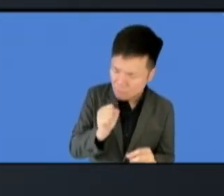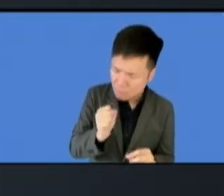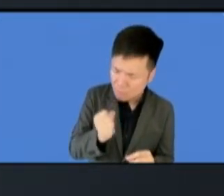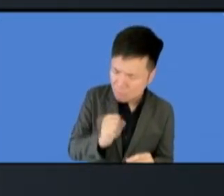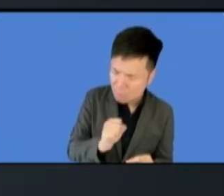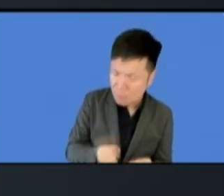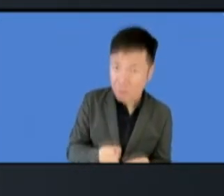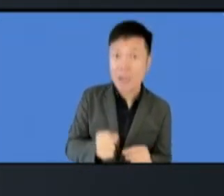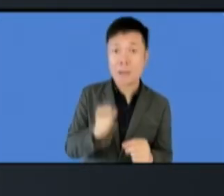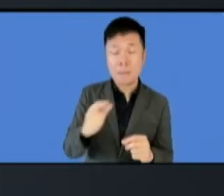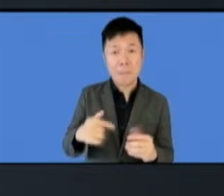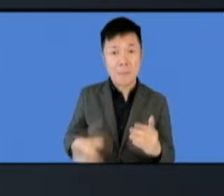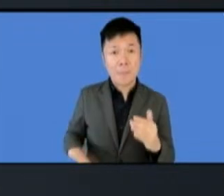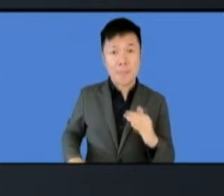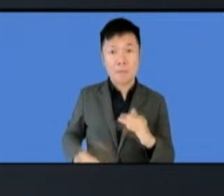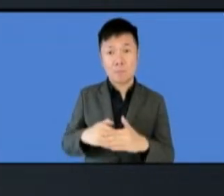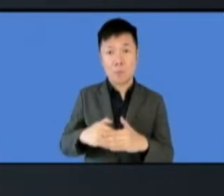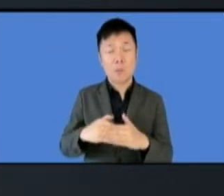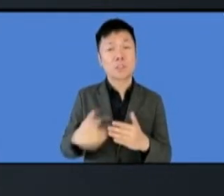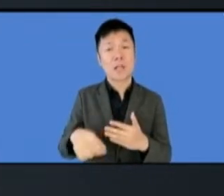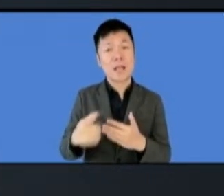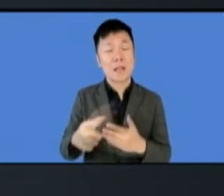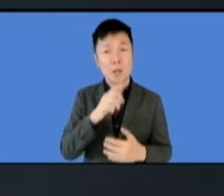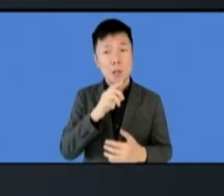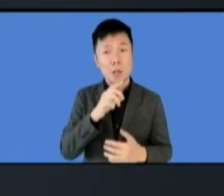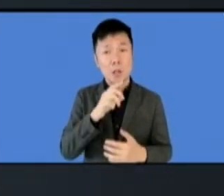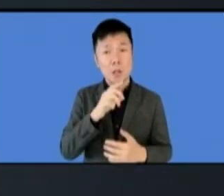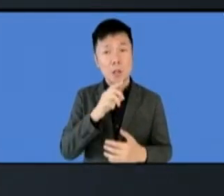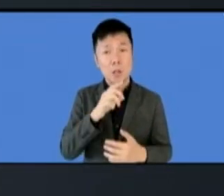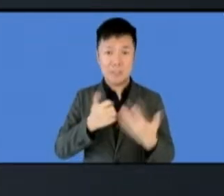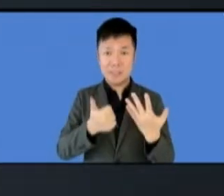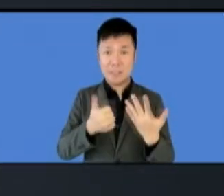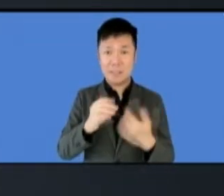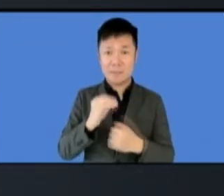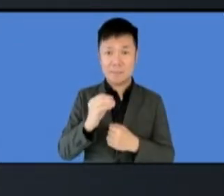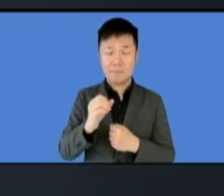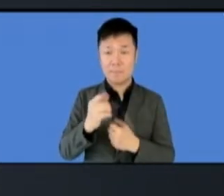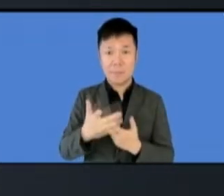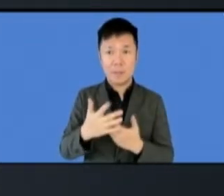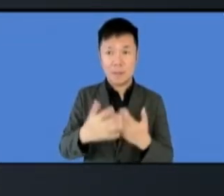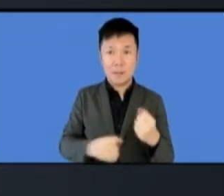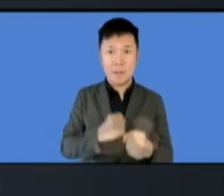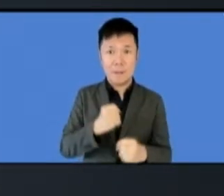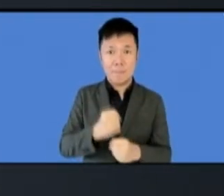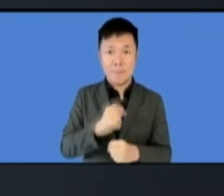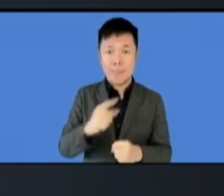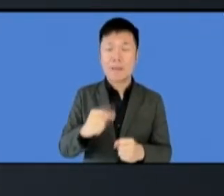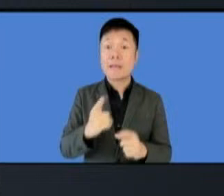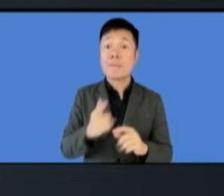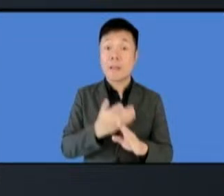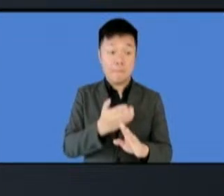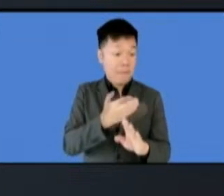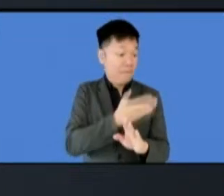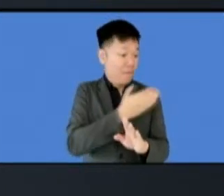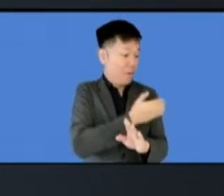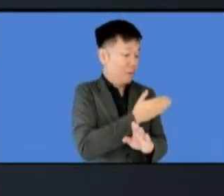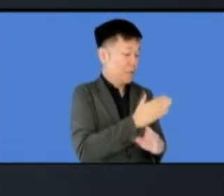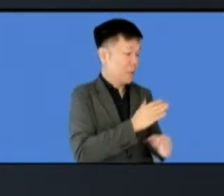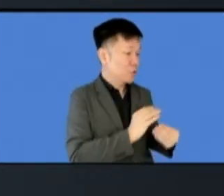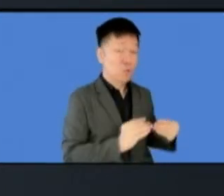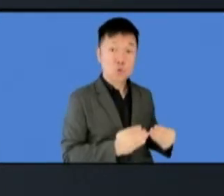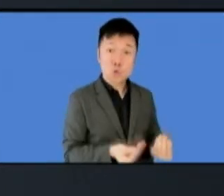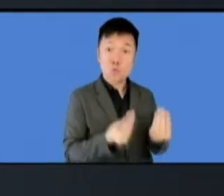already confirmed that if we can have a healthy lifestyle in the early childhood and also in the